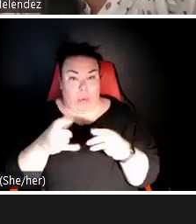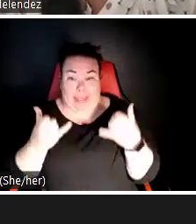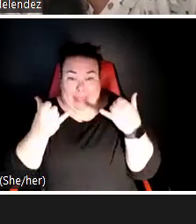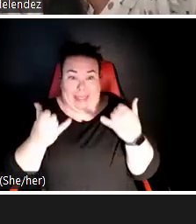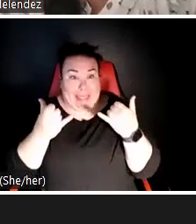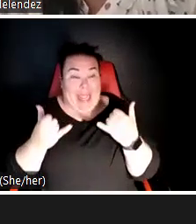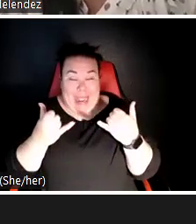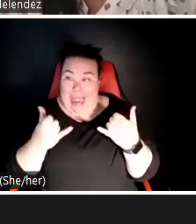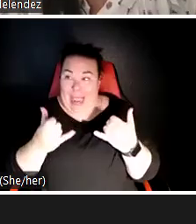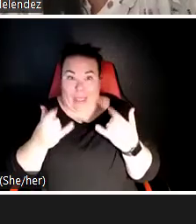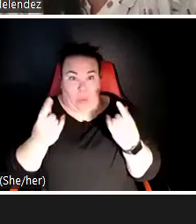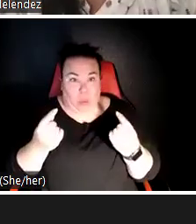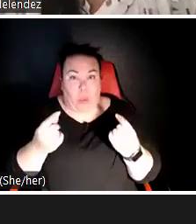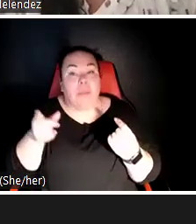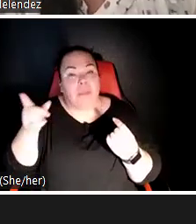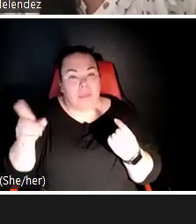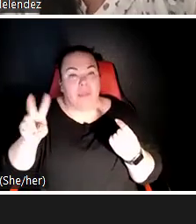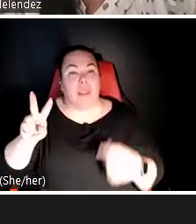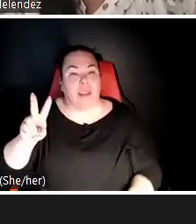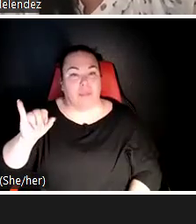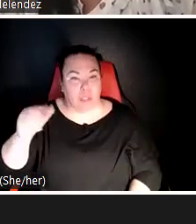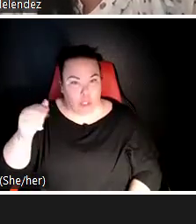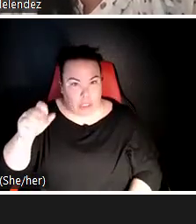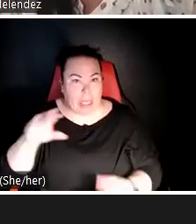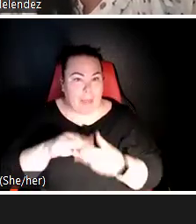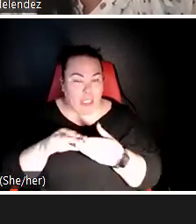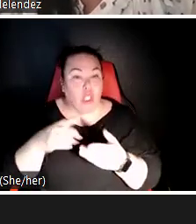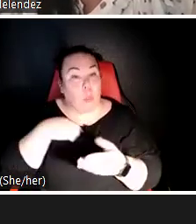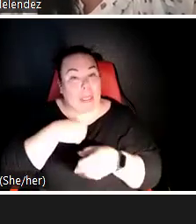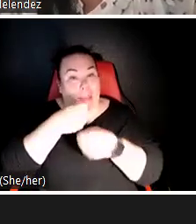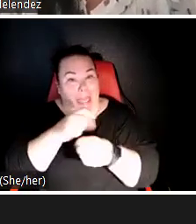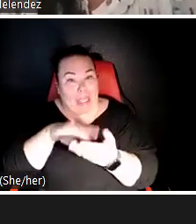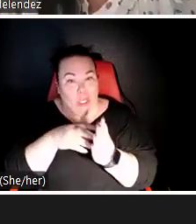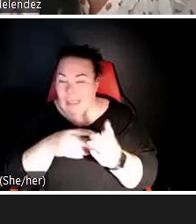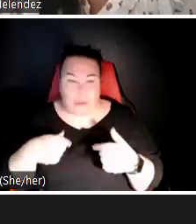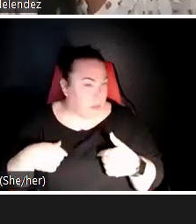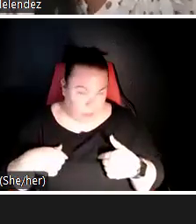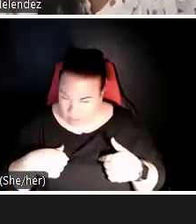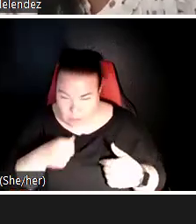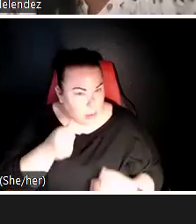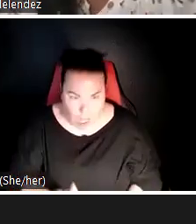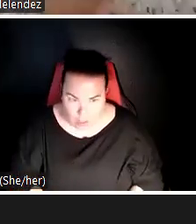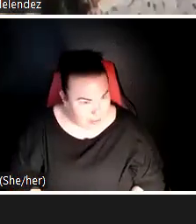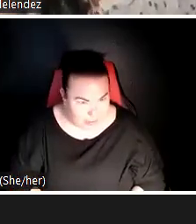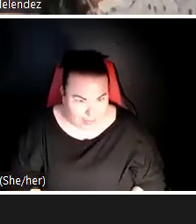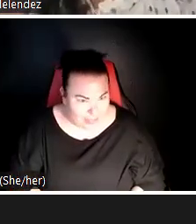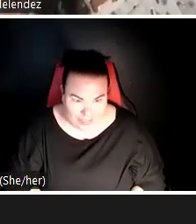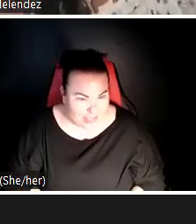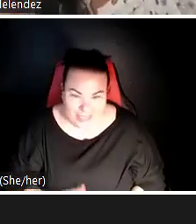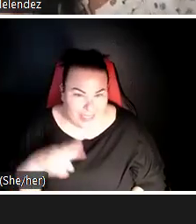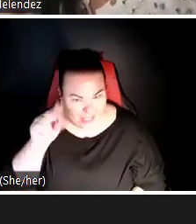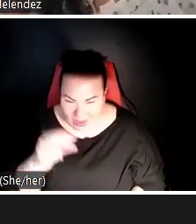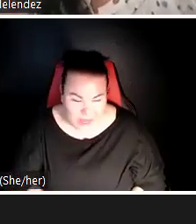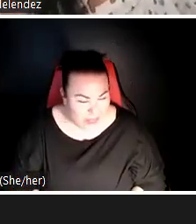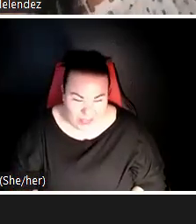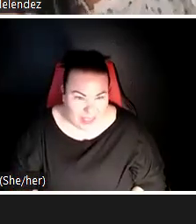Virginia said that we make cookies. We, in fact, do not make cookies because that's no. But what we do